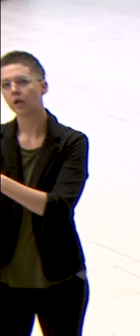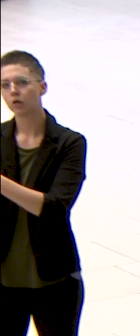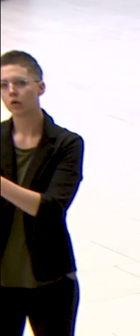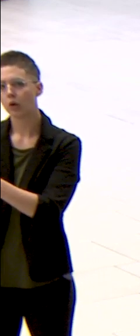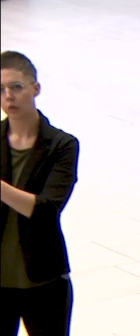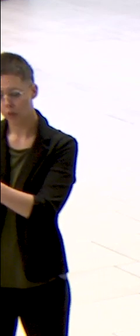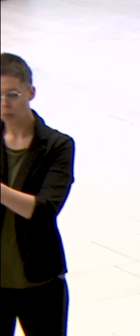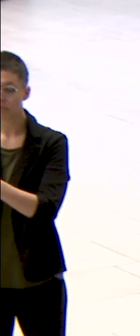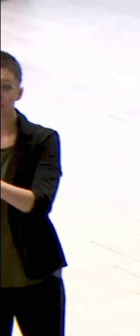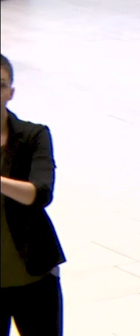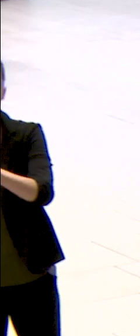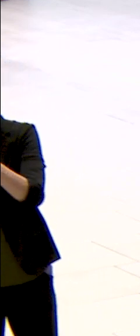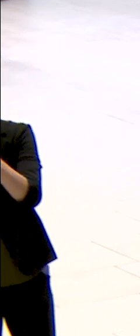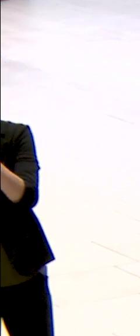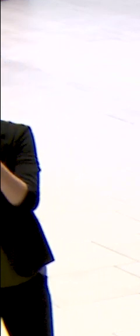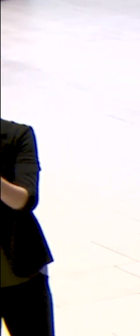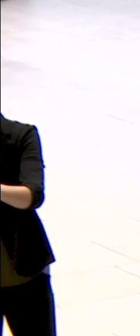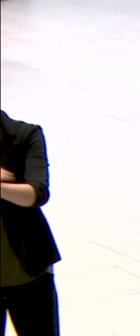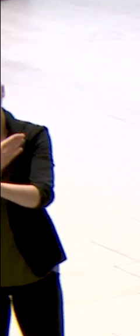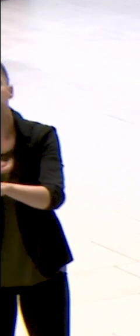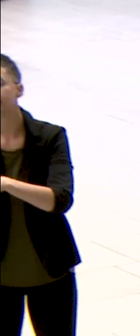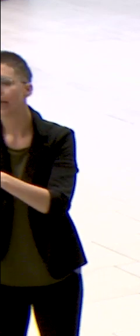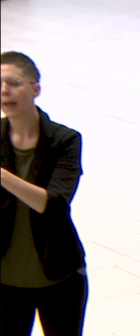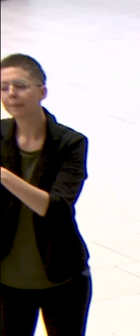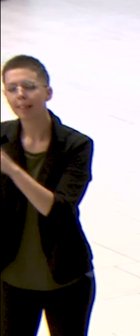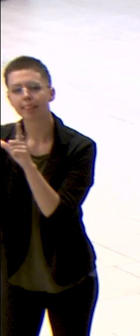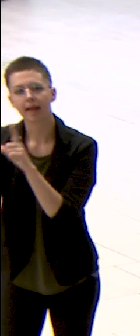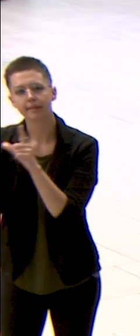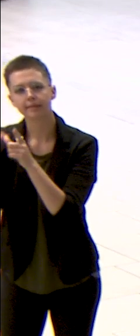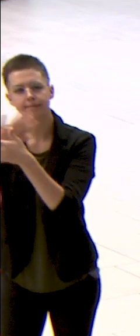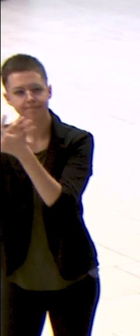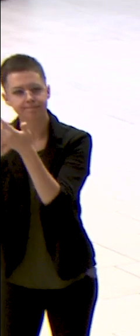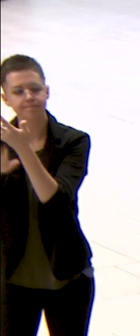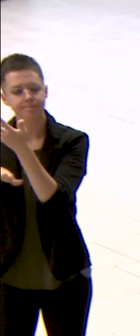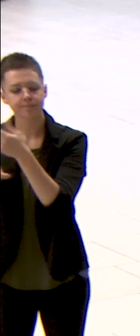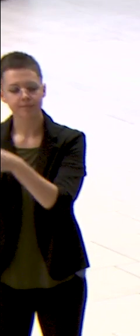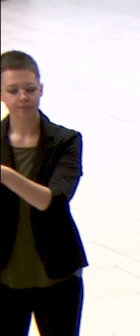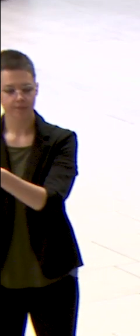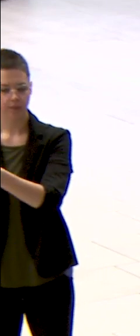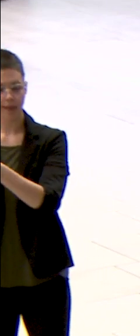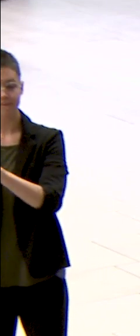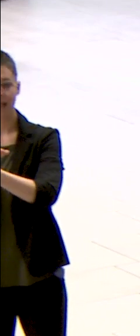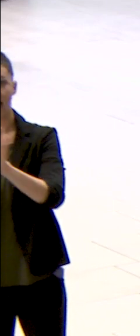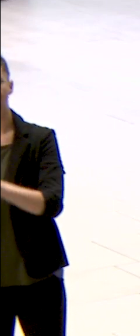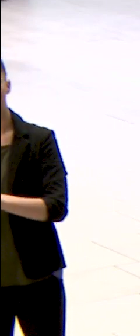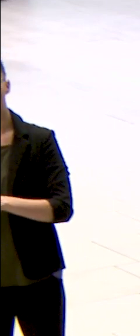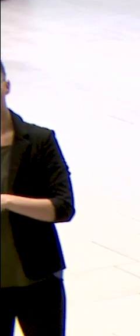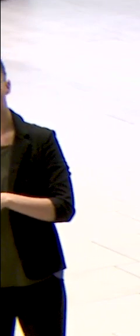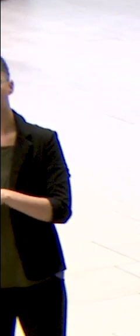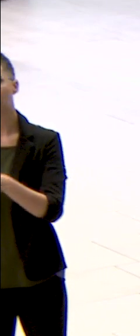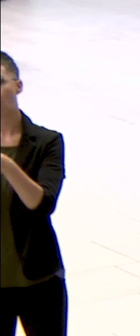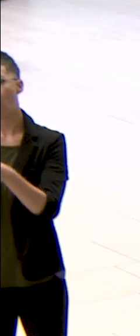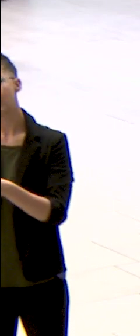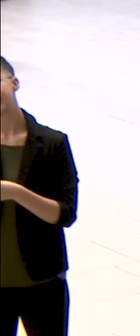their background is more in music, IP, licensing. They have a label called Sync Music, and they've